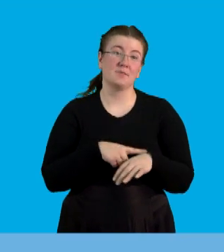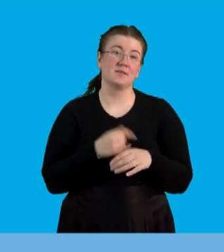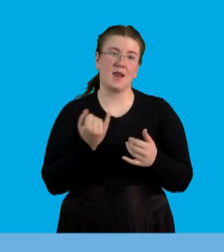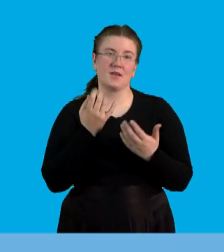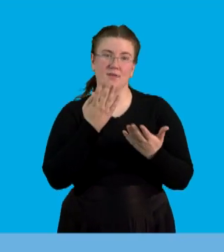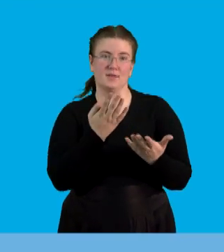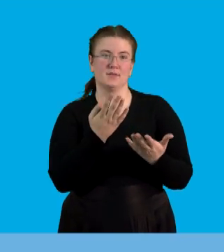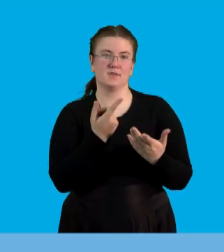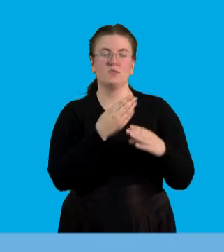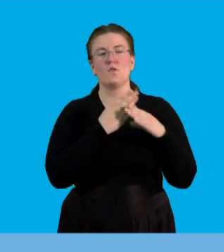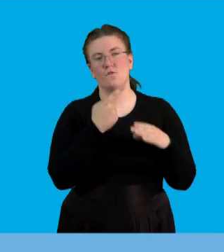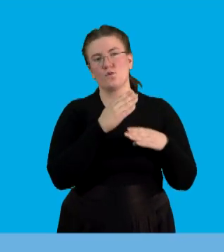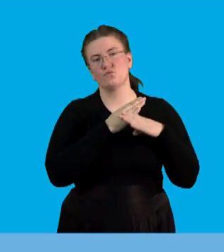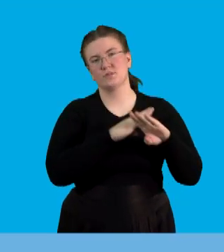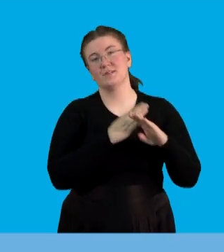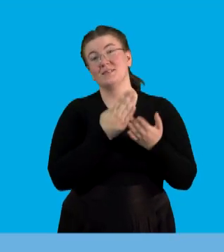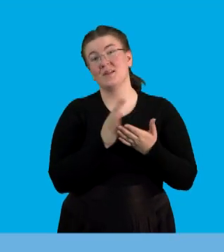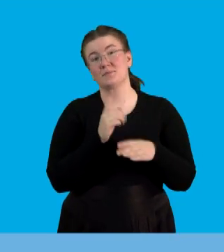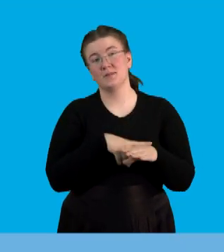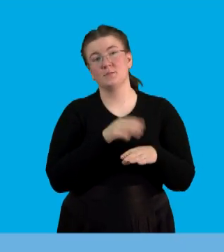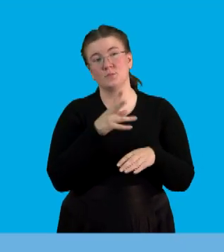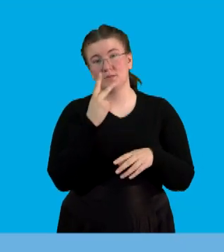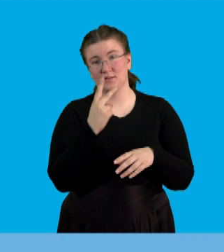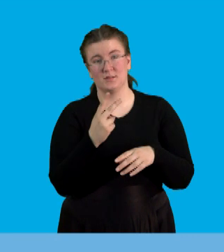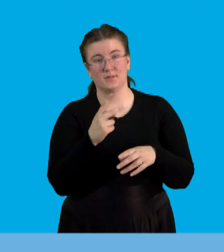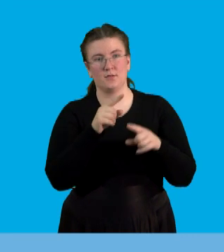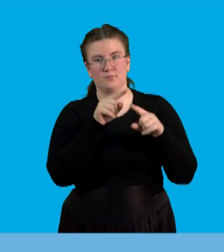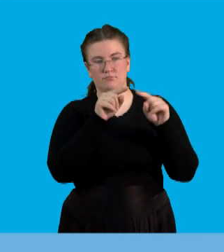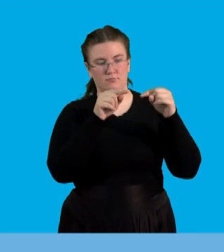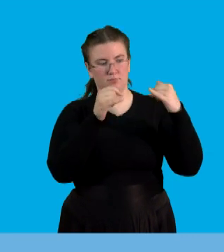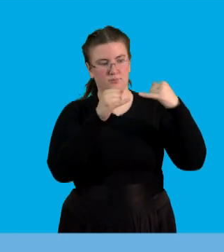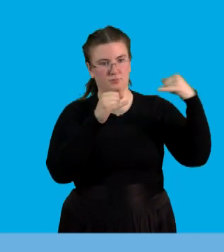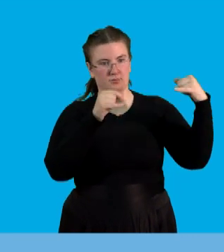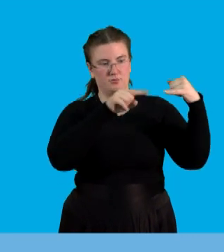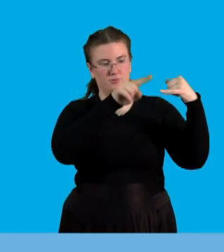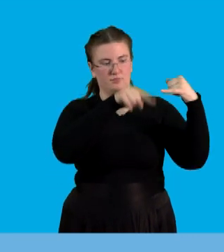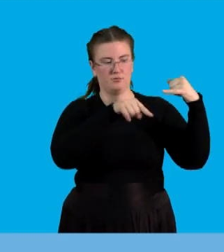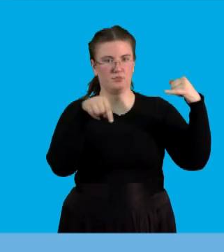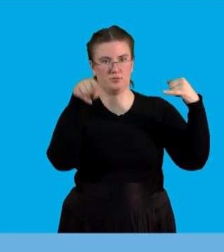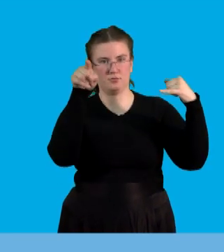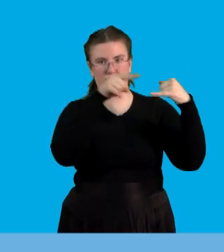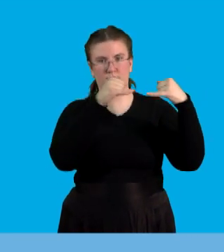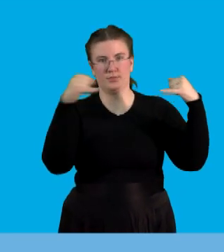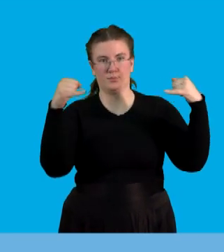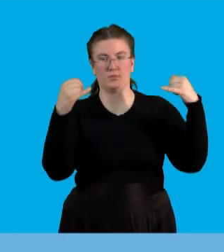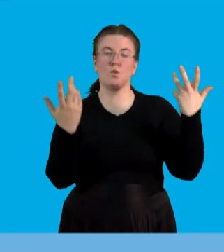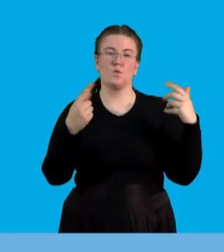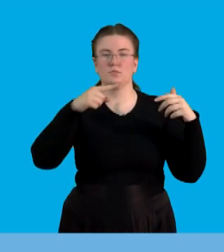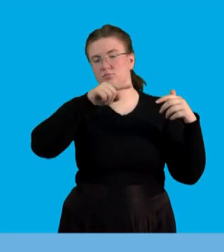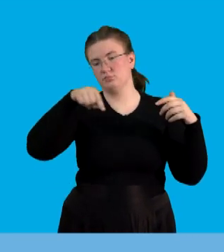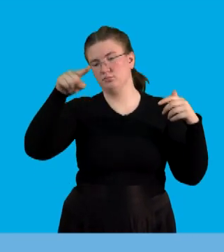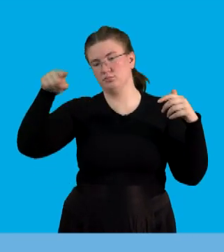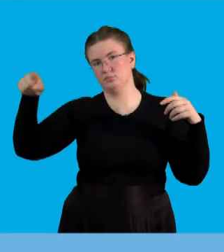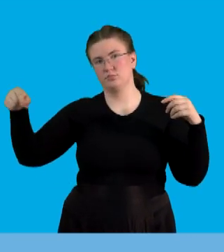which sometimes looks like this. So sometimes we'll find that a resistor is denoted as this, or it can also be denoted as